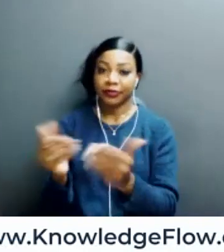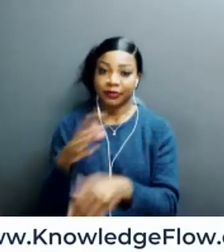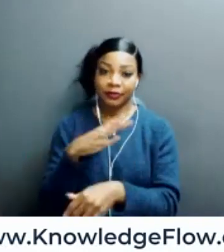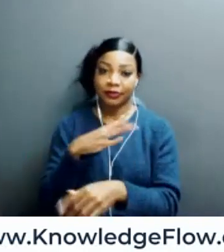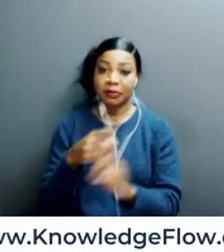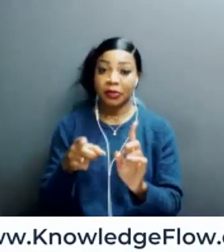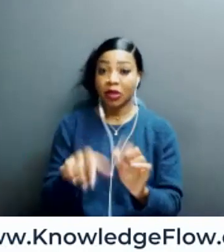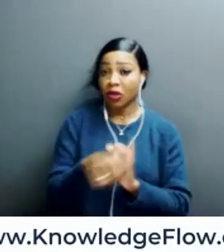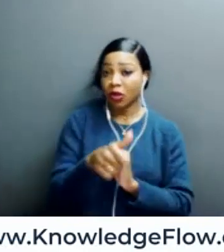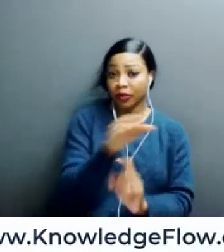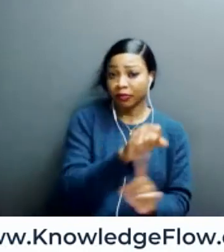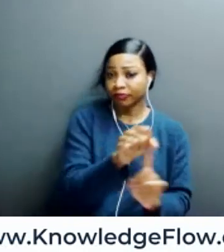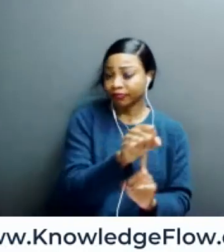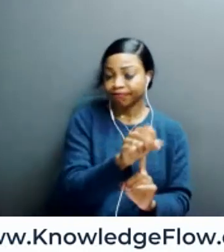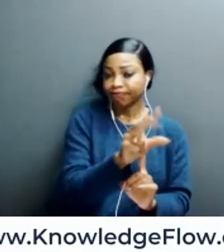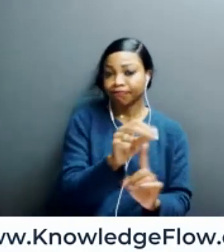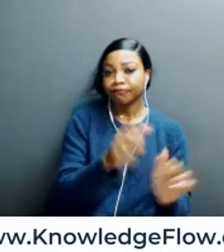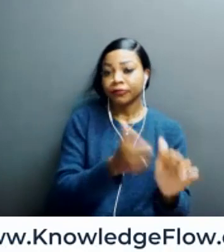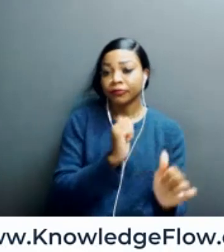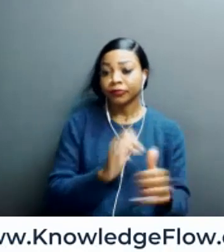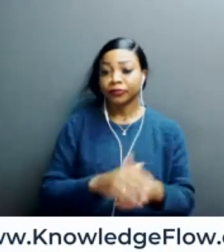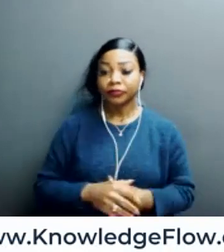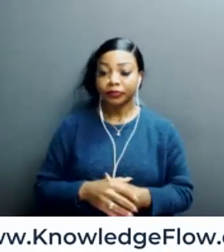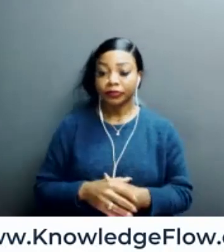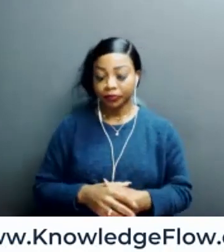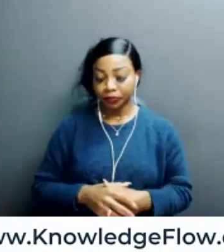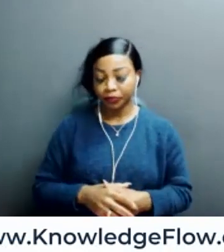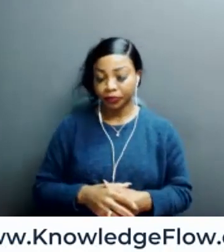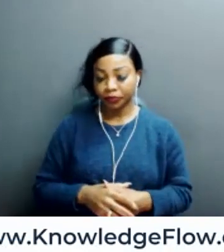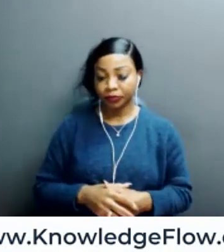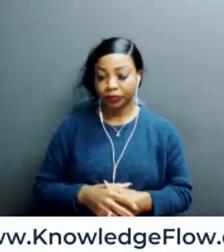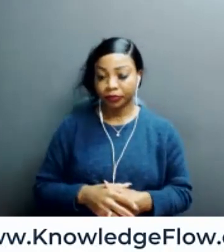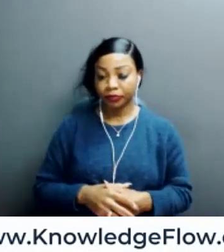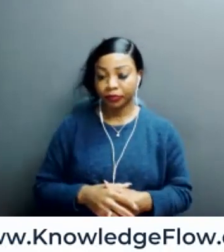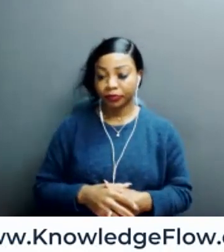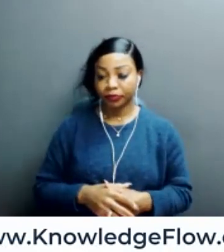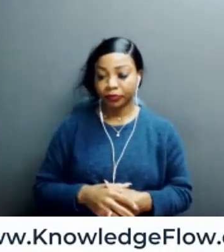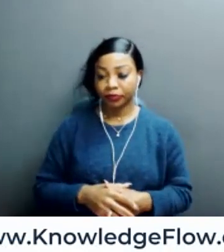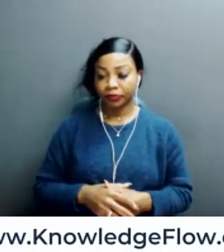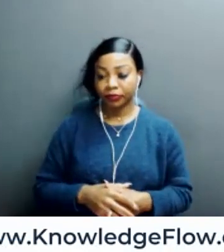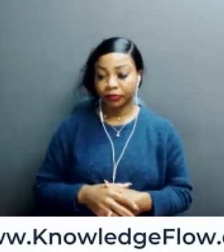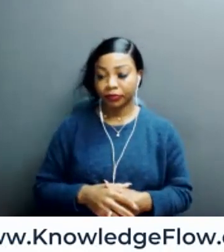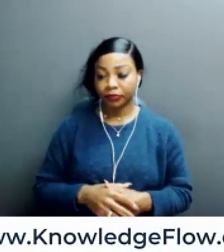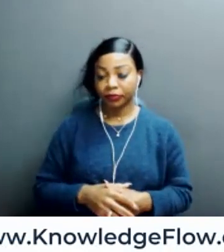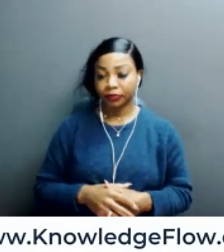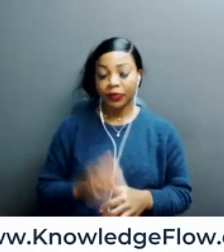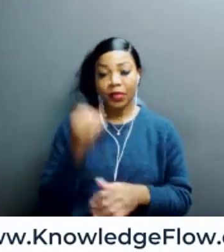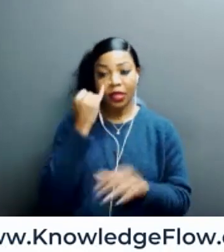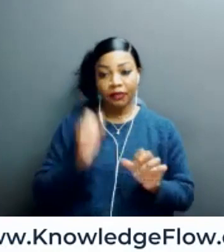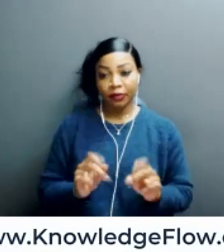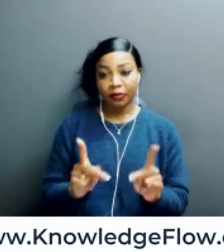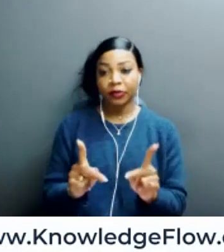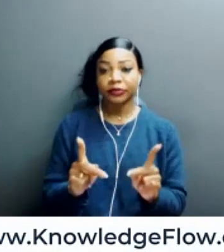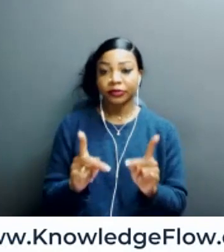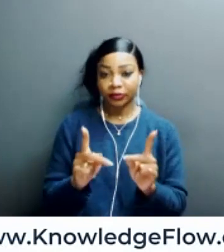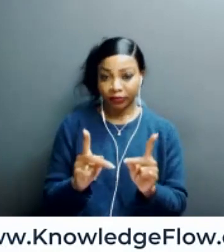uh just add one comment uh from us who said it's important yes to if you have the opportunity to clear your cash